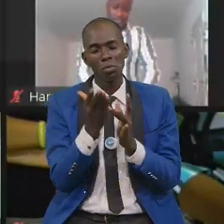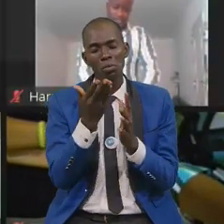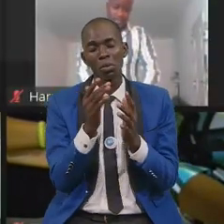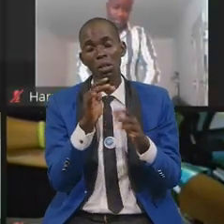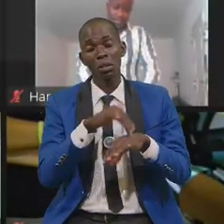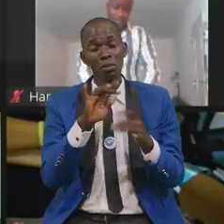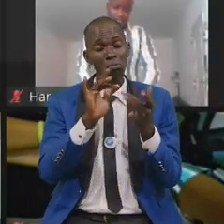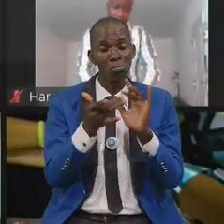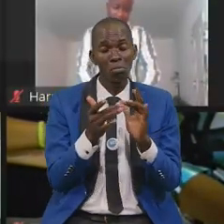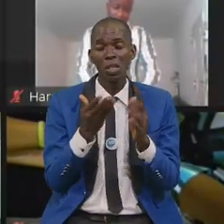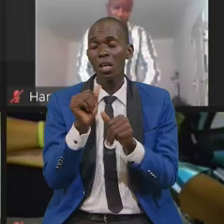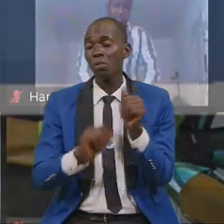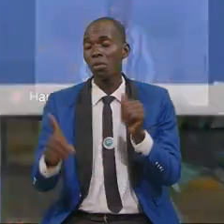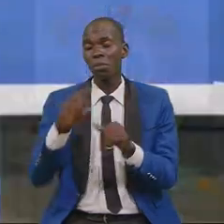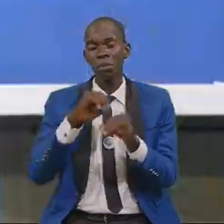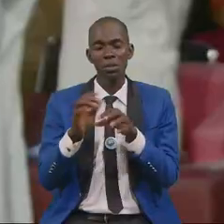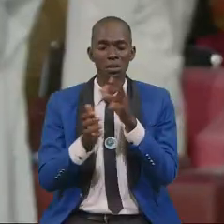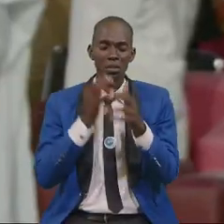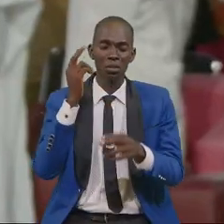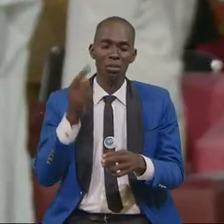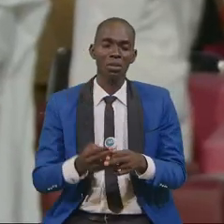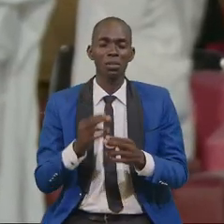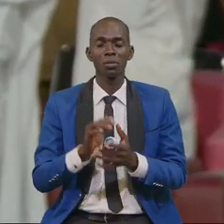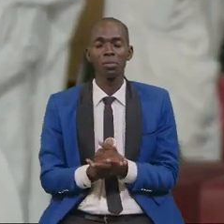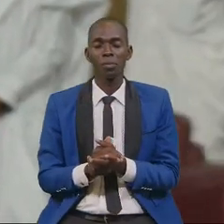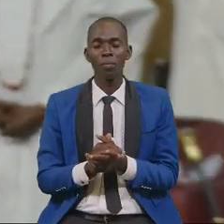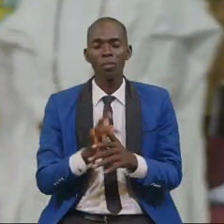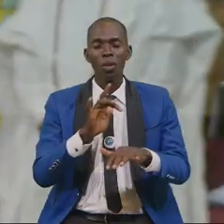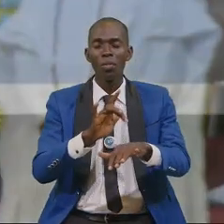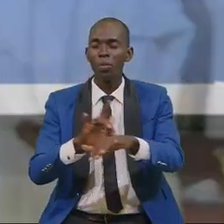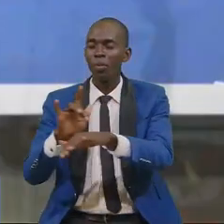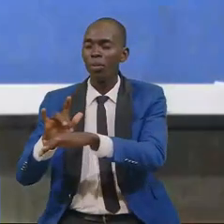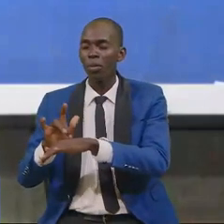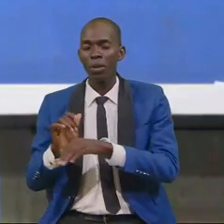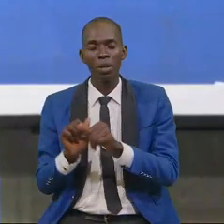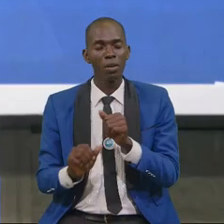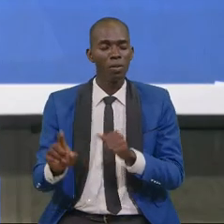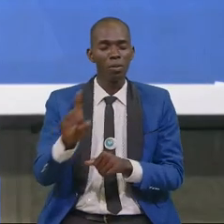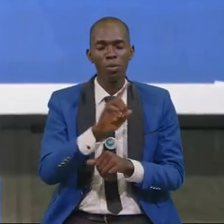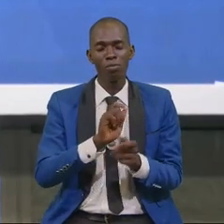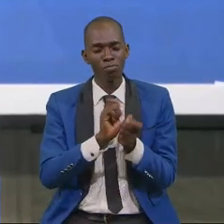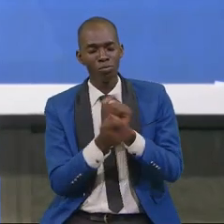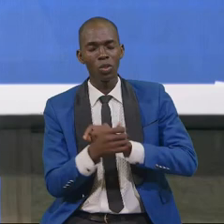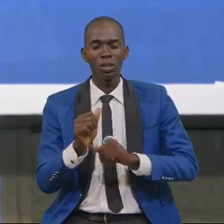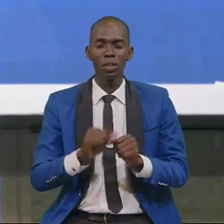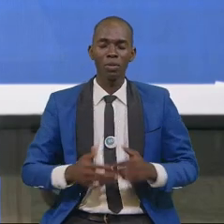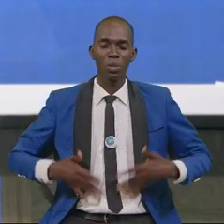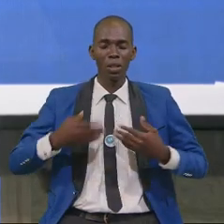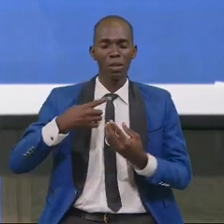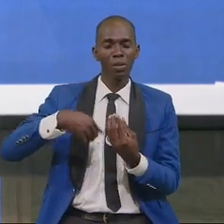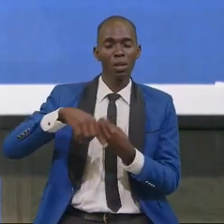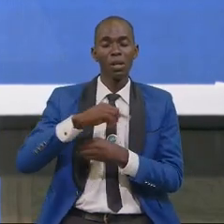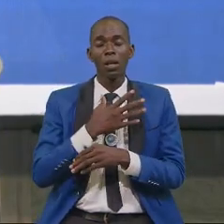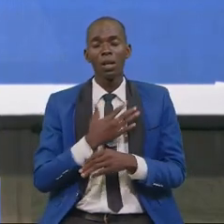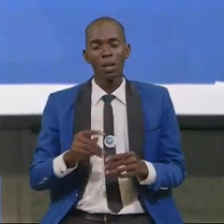in Jesus' name. Touch everyone. Turn every life around and transform